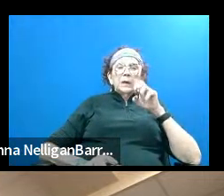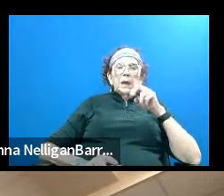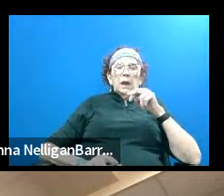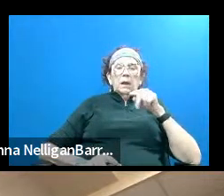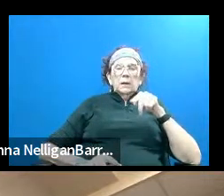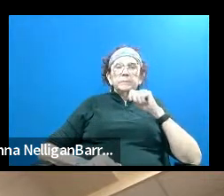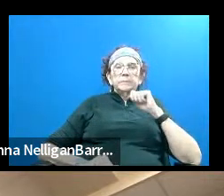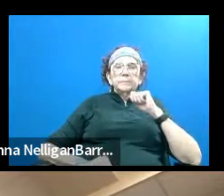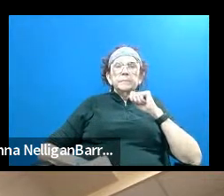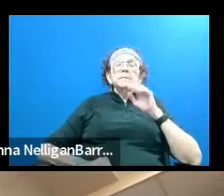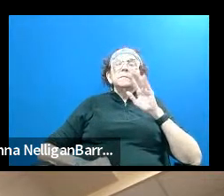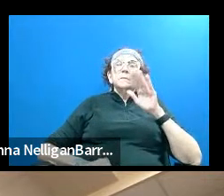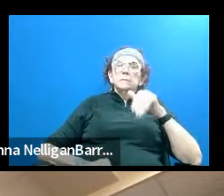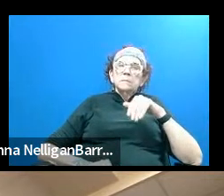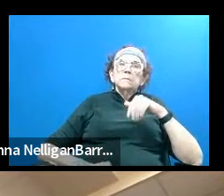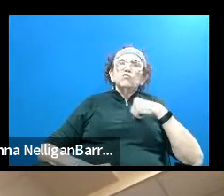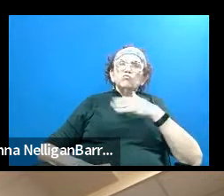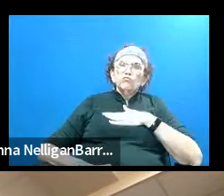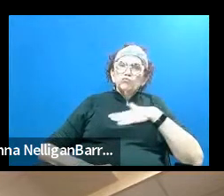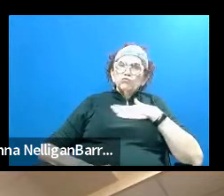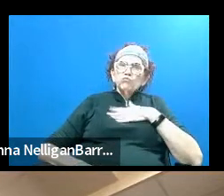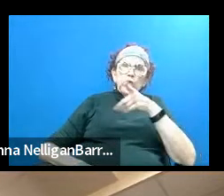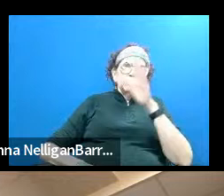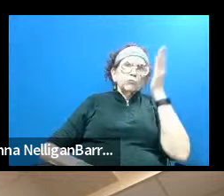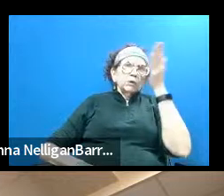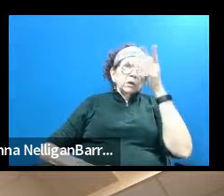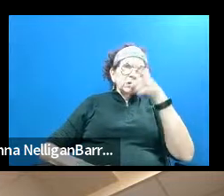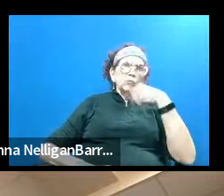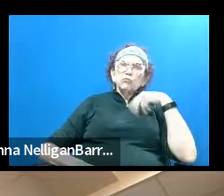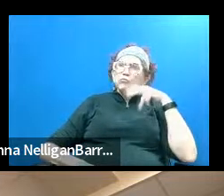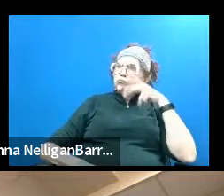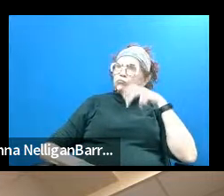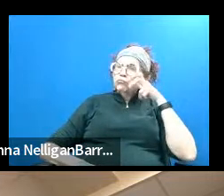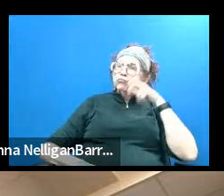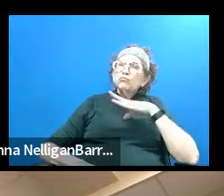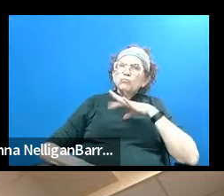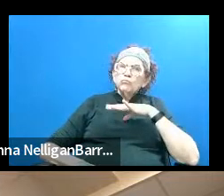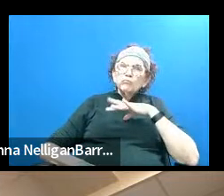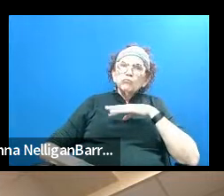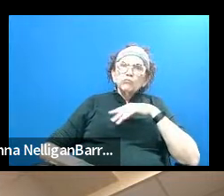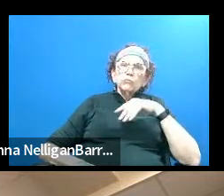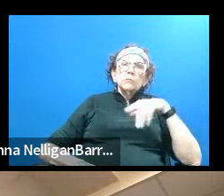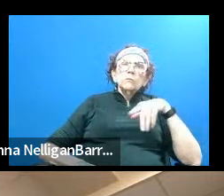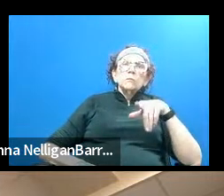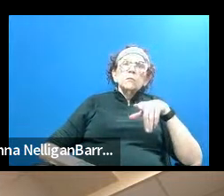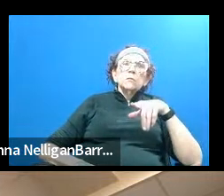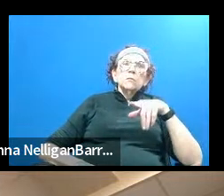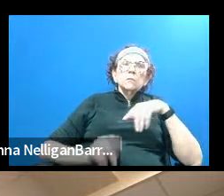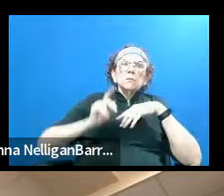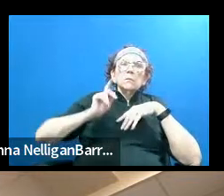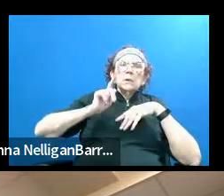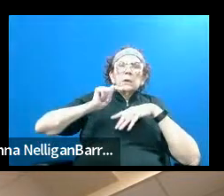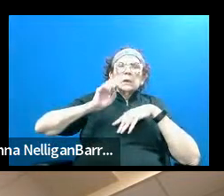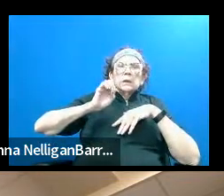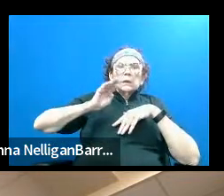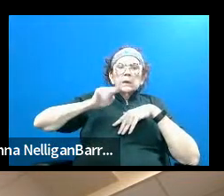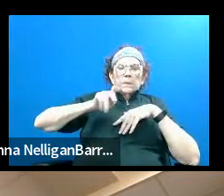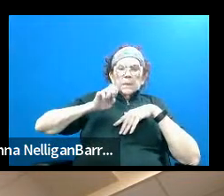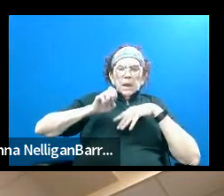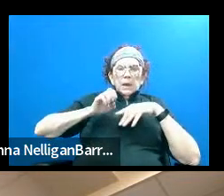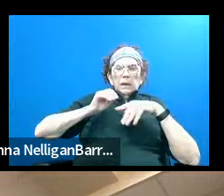Yeah, I really enjoyed this presentation. I was recently in Tempe, Arizona, and really geeked out over the public spaces that they have